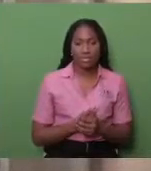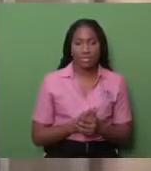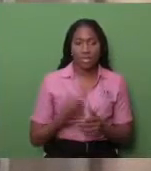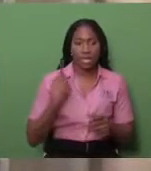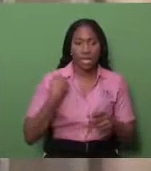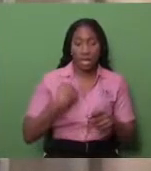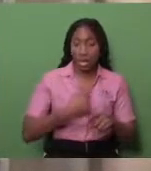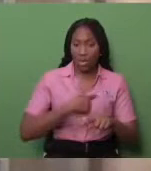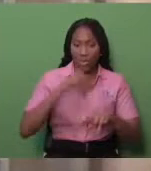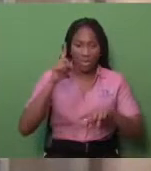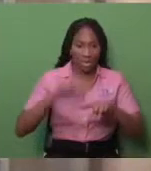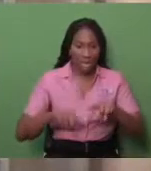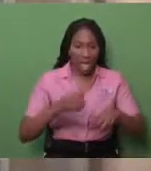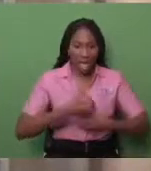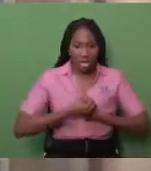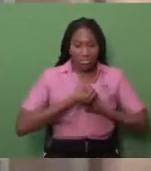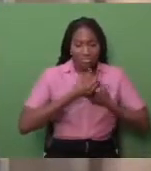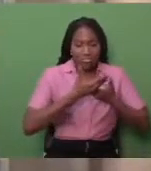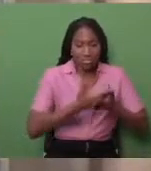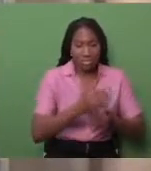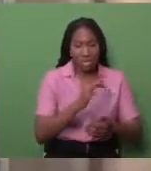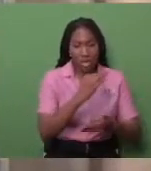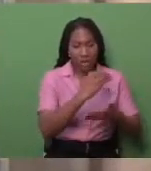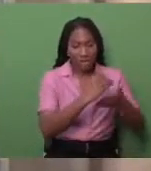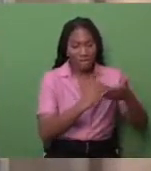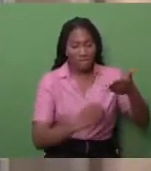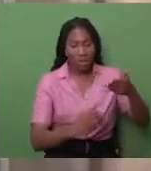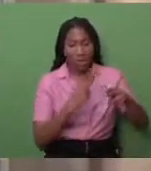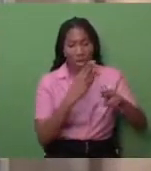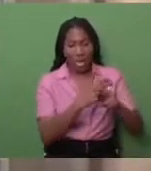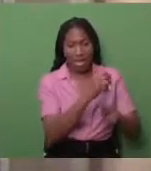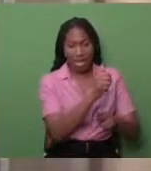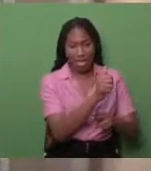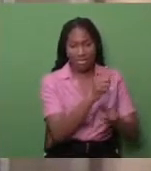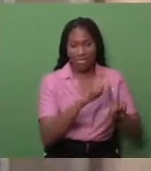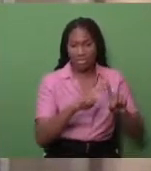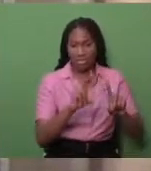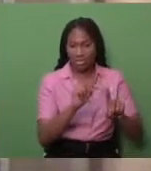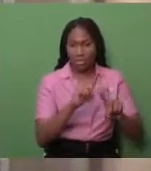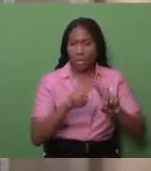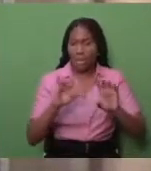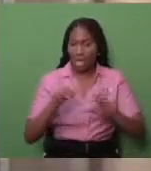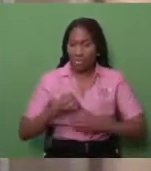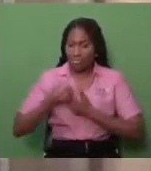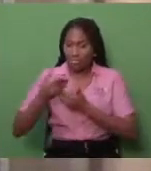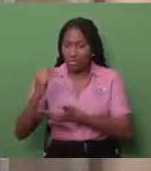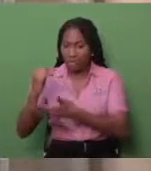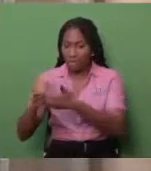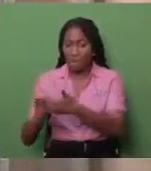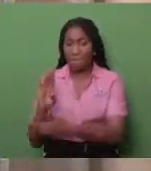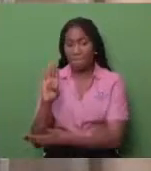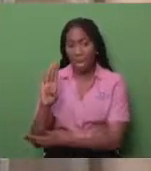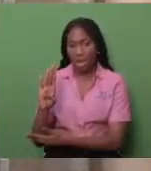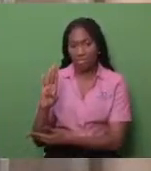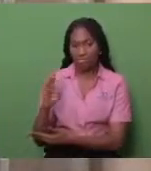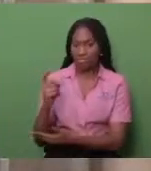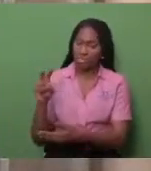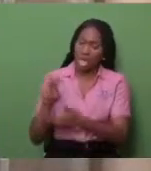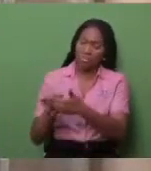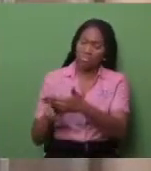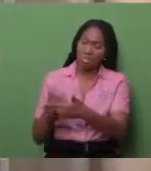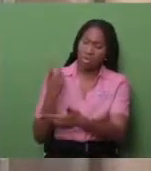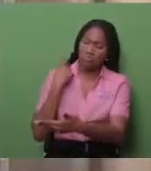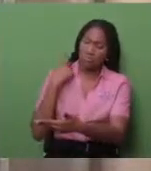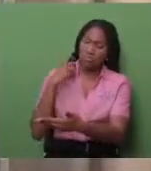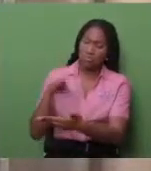B at the Integrity Commission that any public person has filed. We learned recently of an